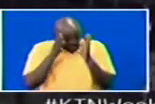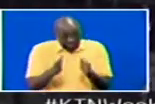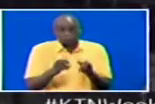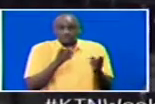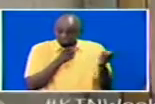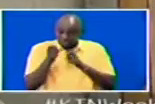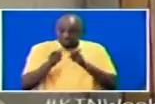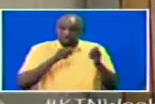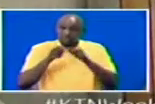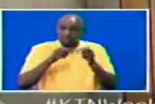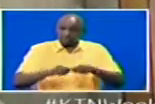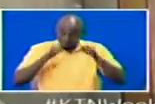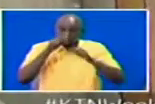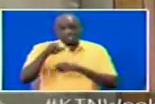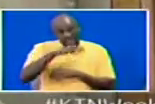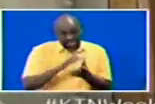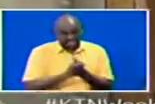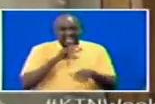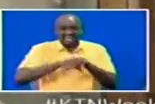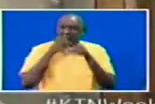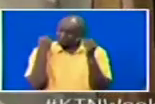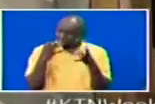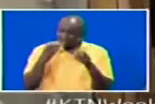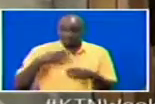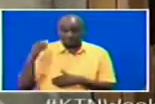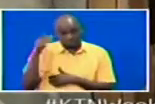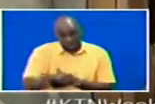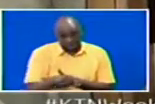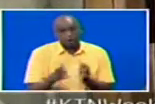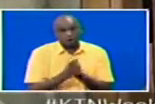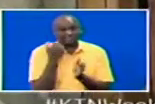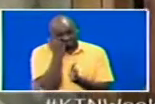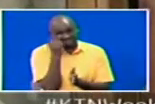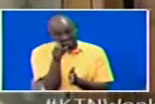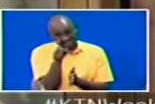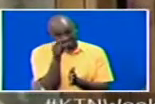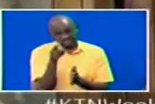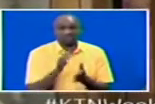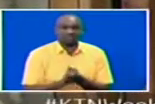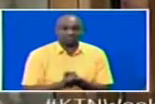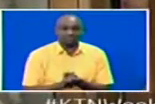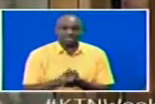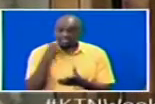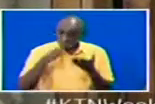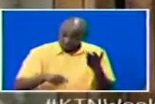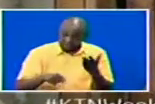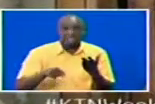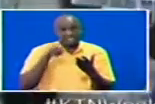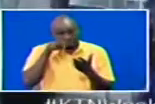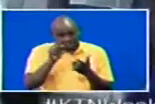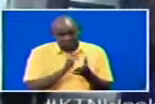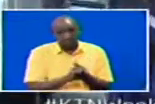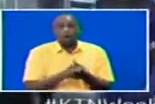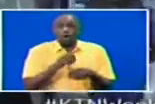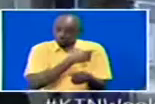at the dispensary, says that they receive many cases of the Kalazar disease. He says that the upgrading of